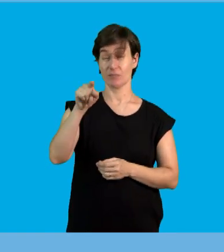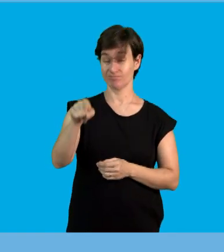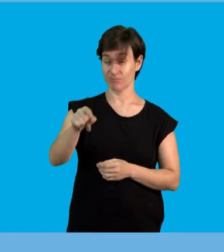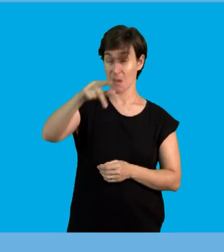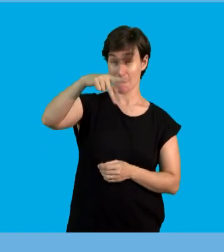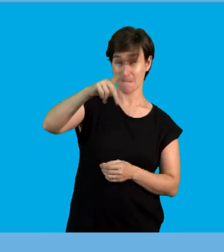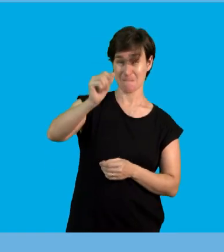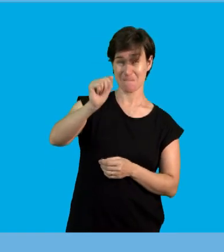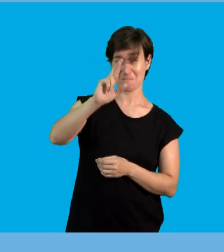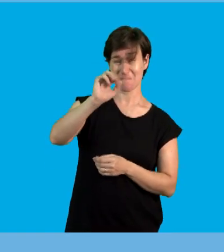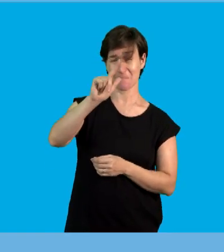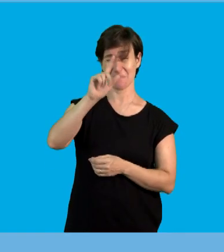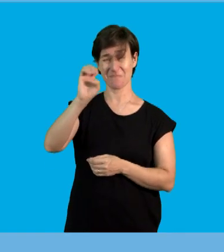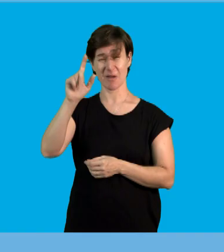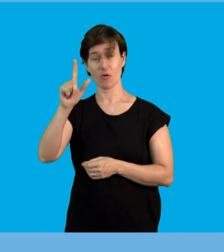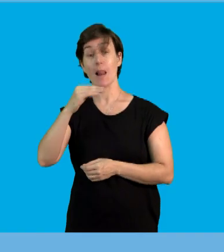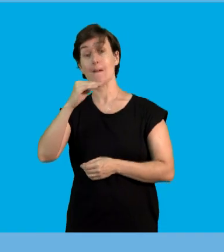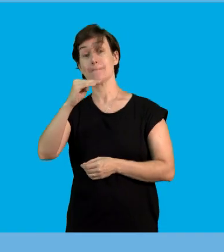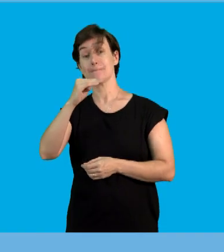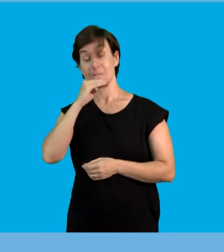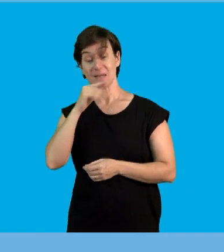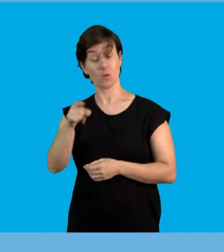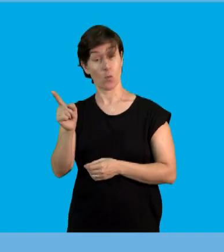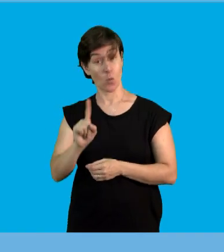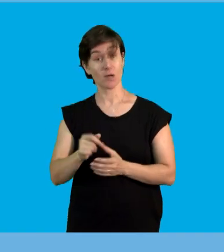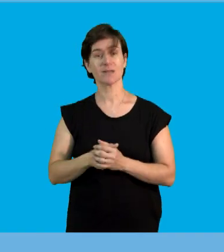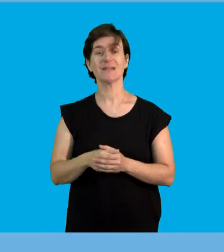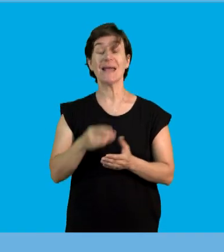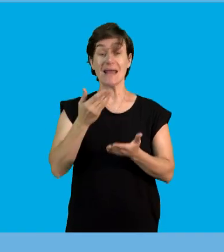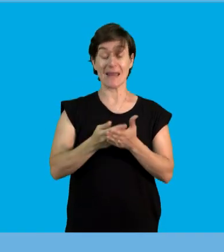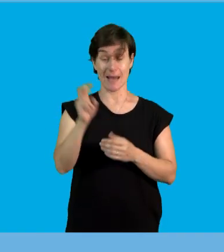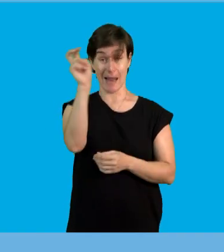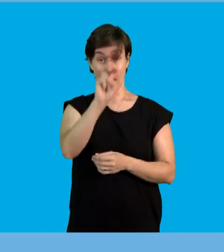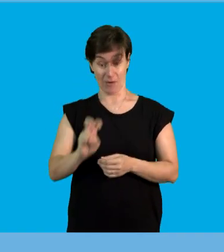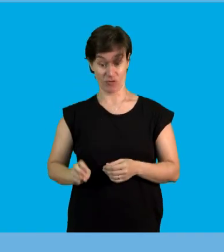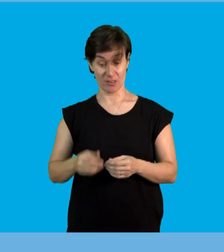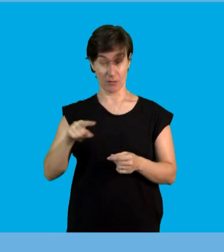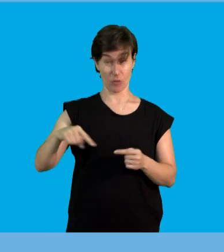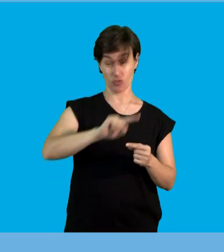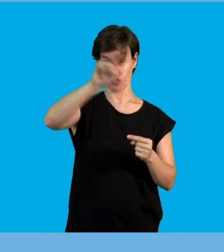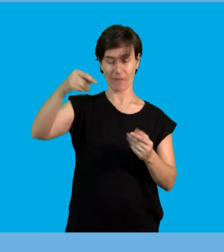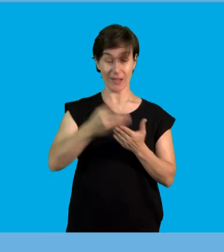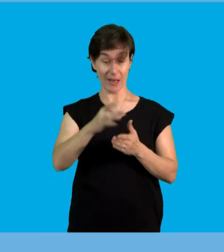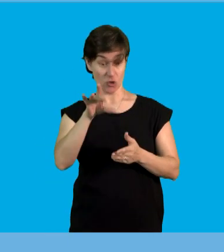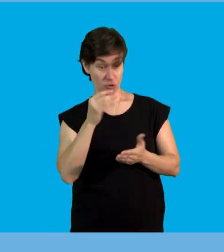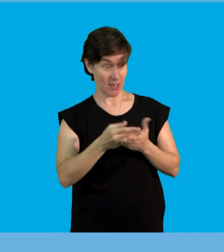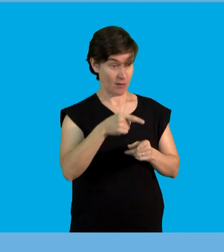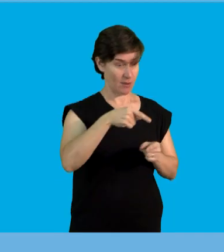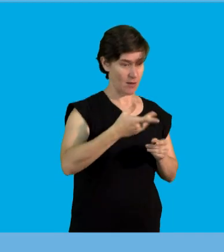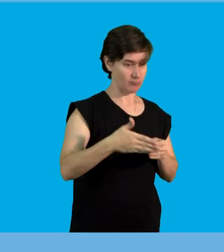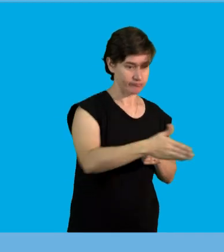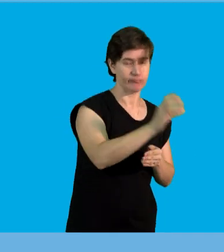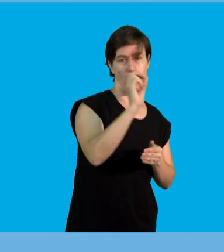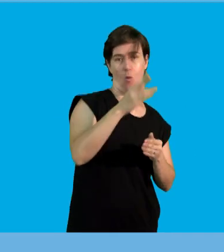parallel. Remember, if your resistors are connected in parallel, that means it provides, or they provide, an alternative